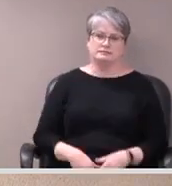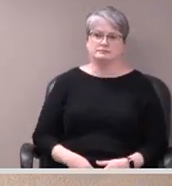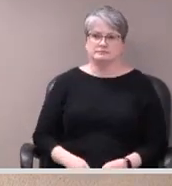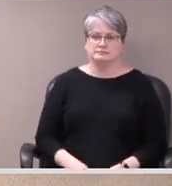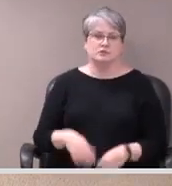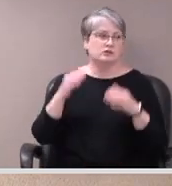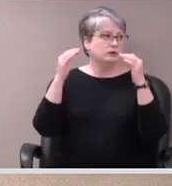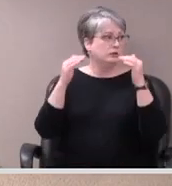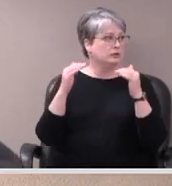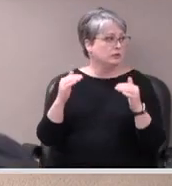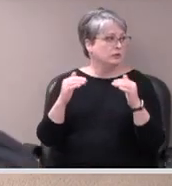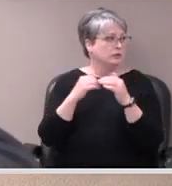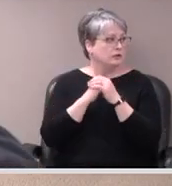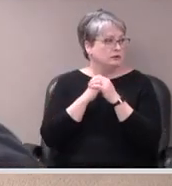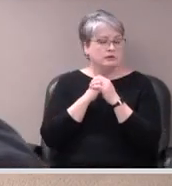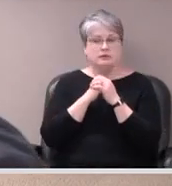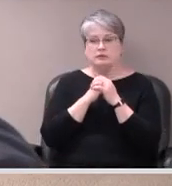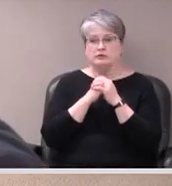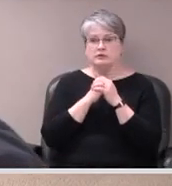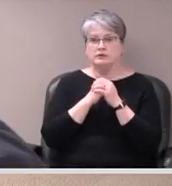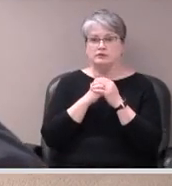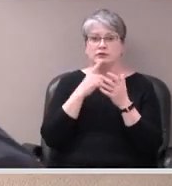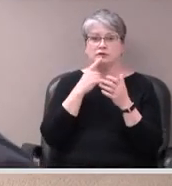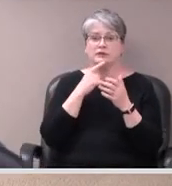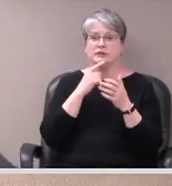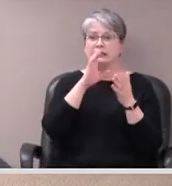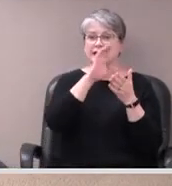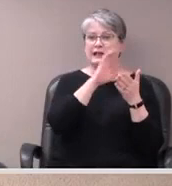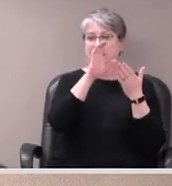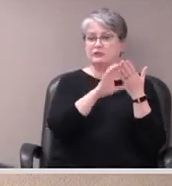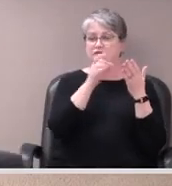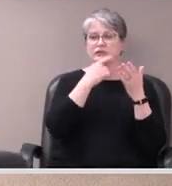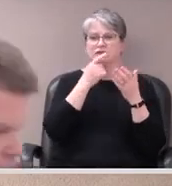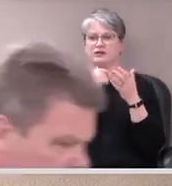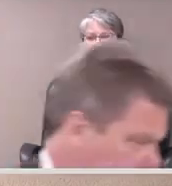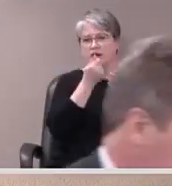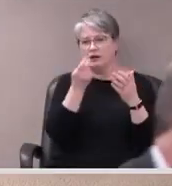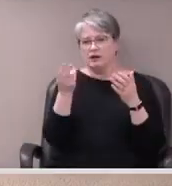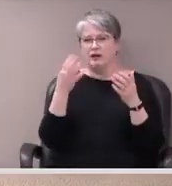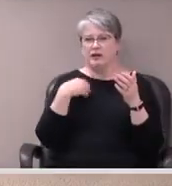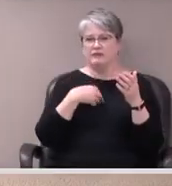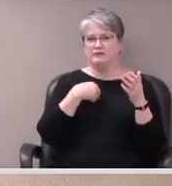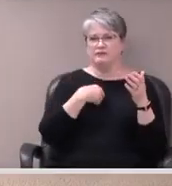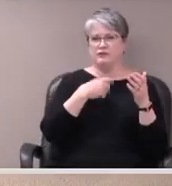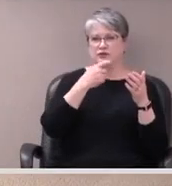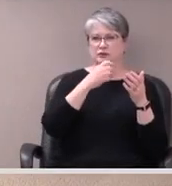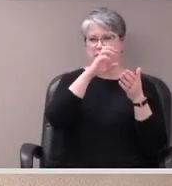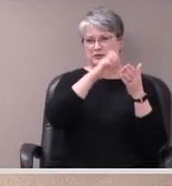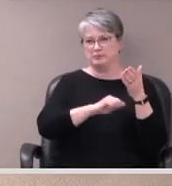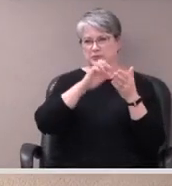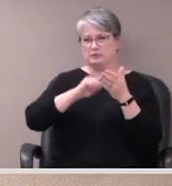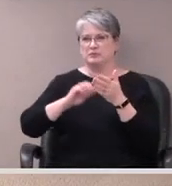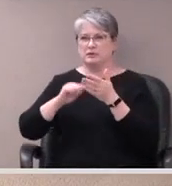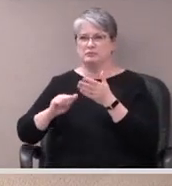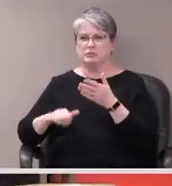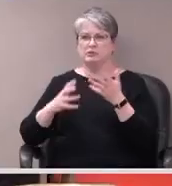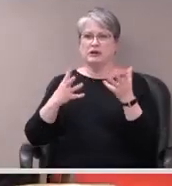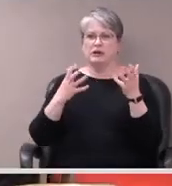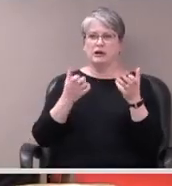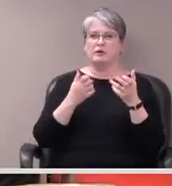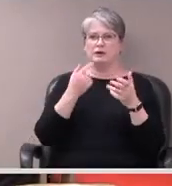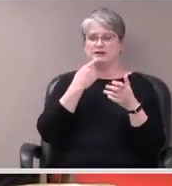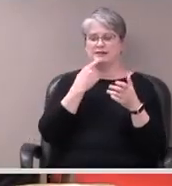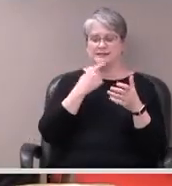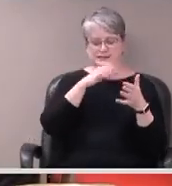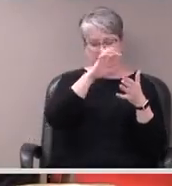going to move on now to the consent calendar. Several items have been pulled down this evening, so I would like to say that the following